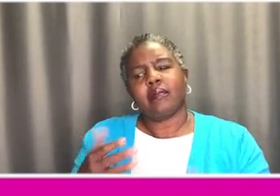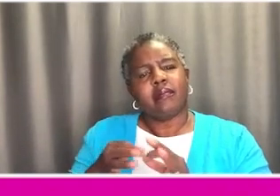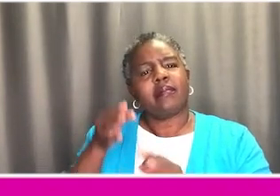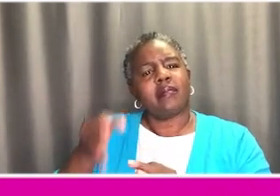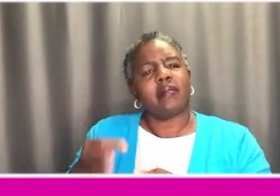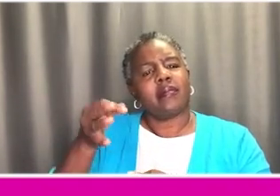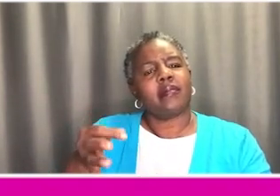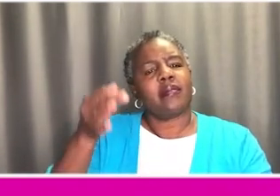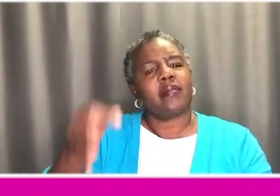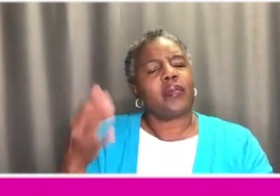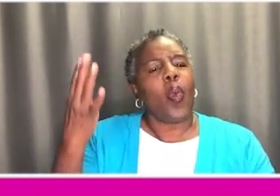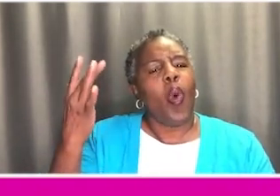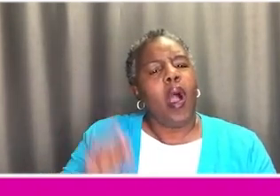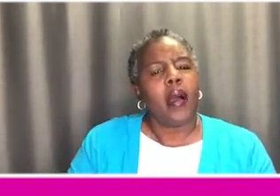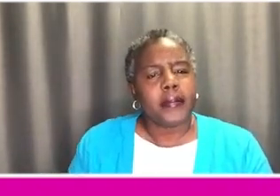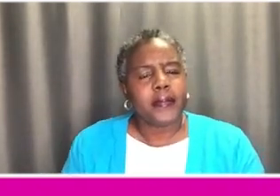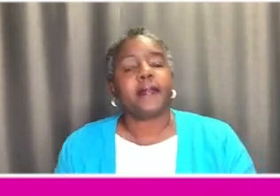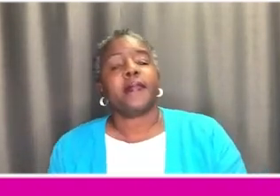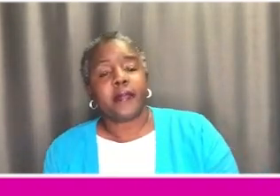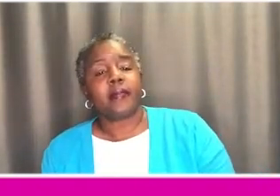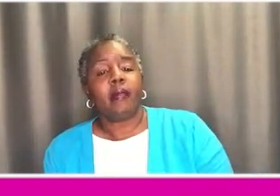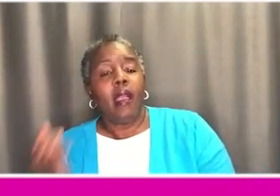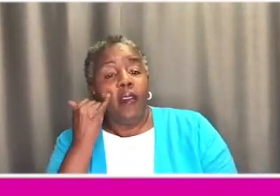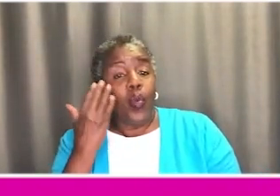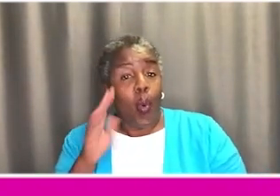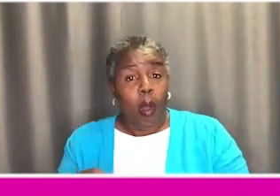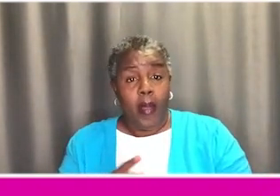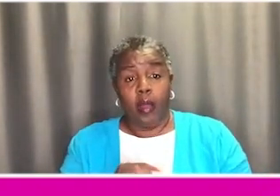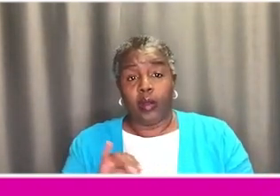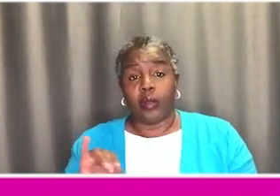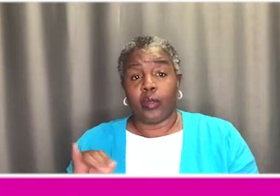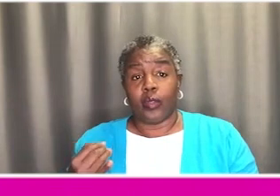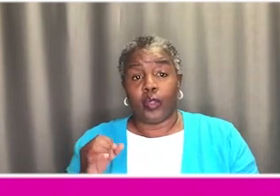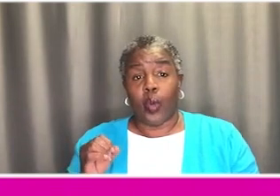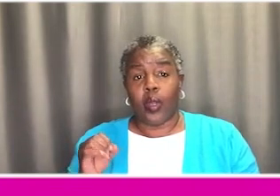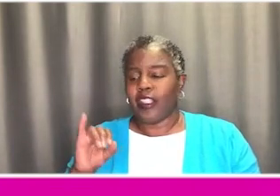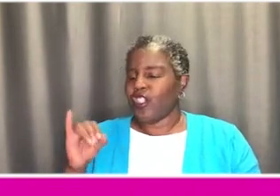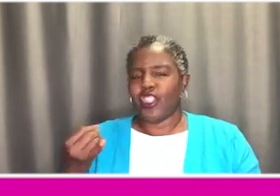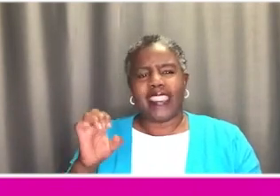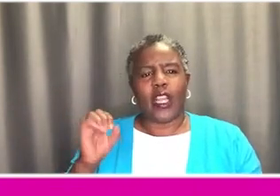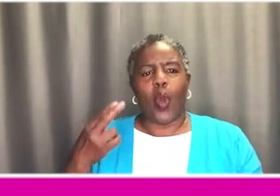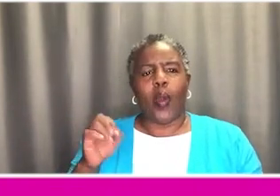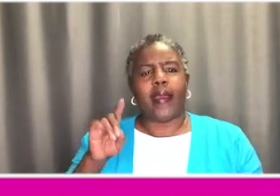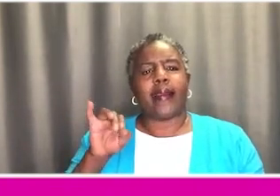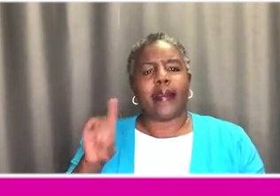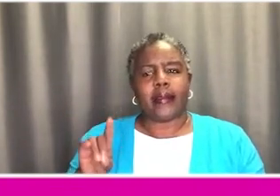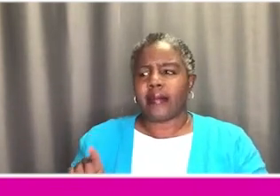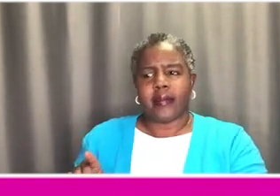God? And if you know anything about Jehoiada the priest, he was a great